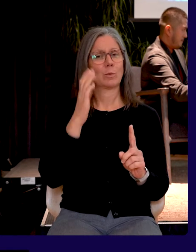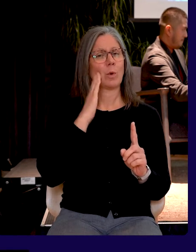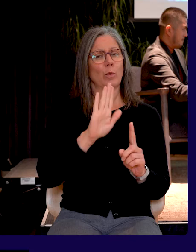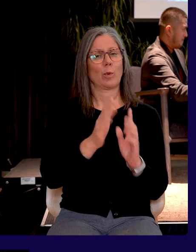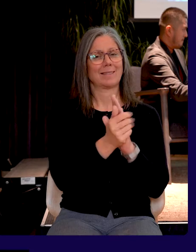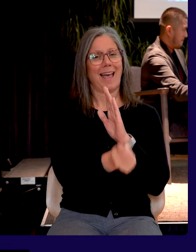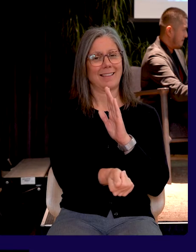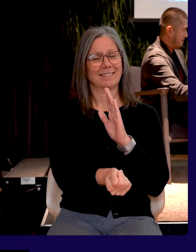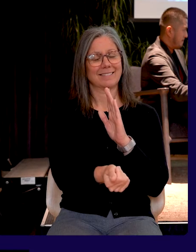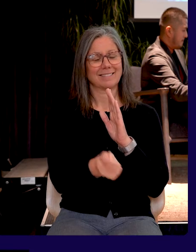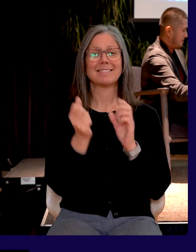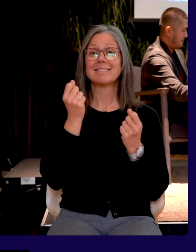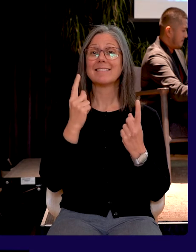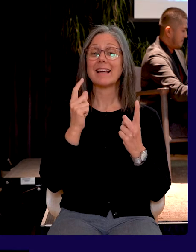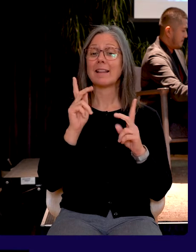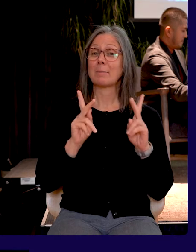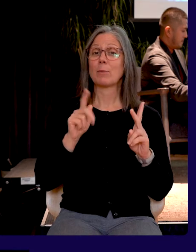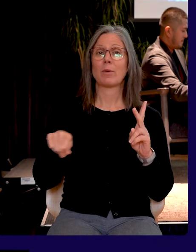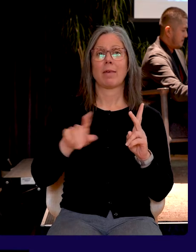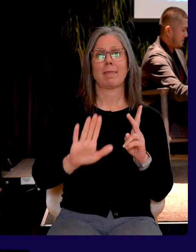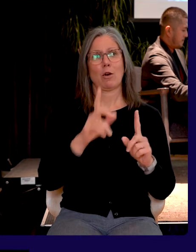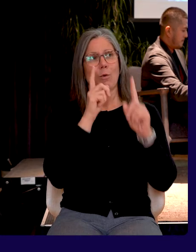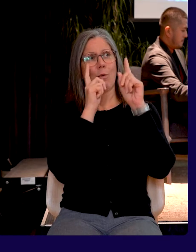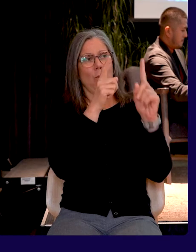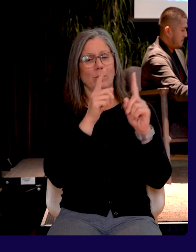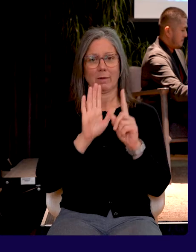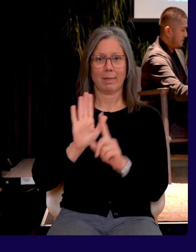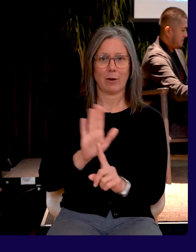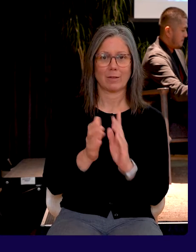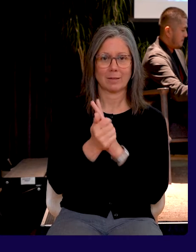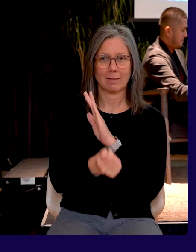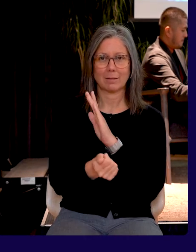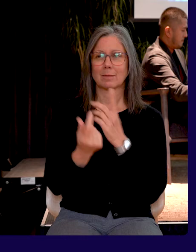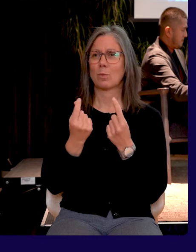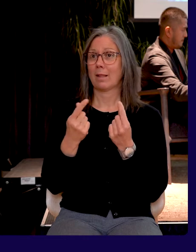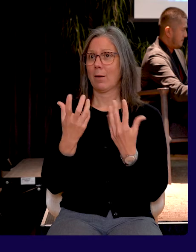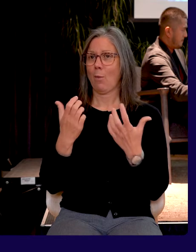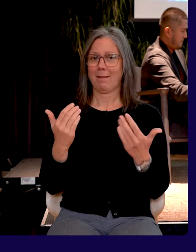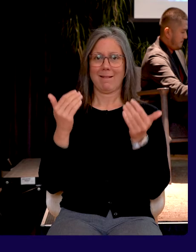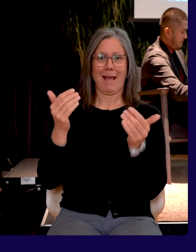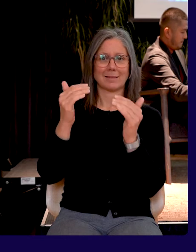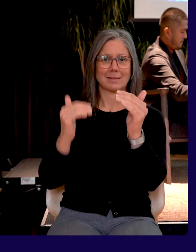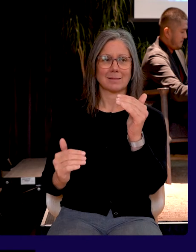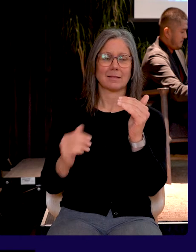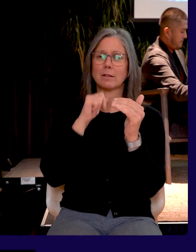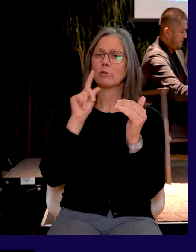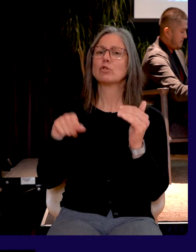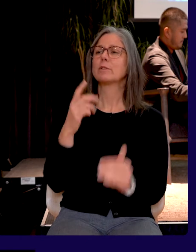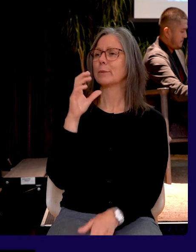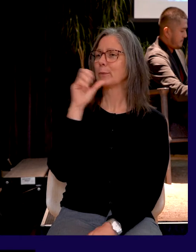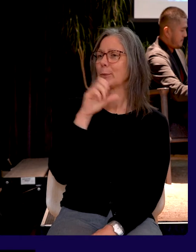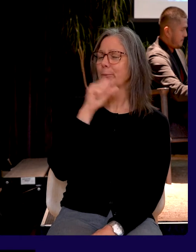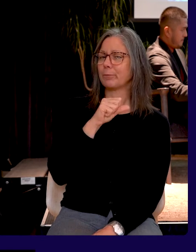really understanding people's aspirations, skills, what is it that they want to do next, not making assumptions.